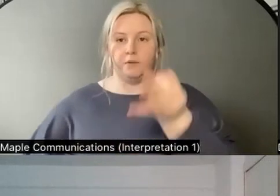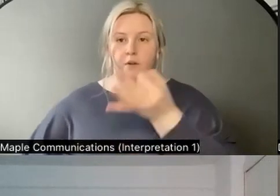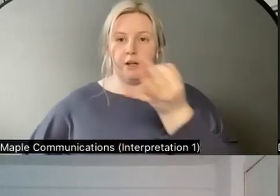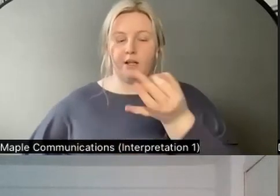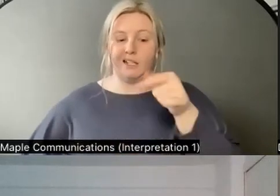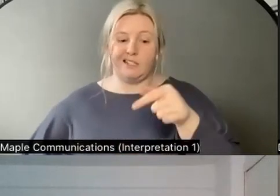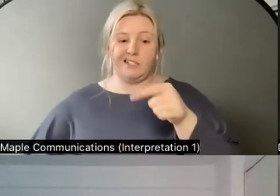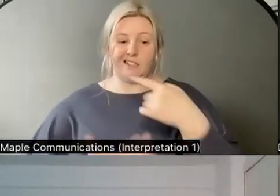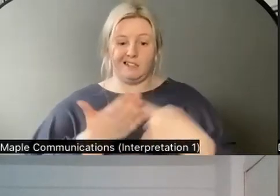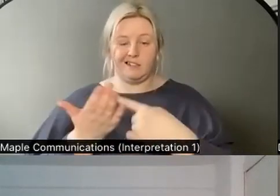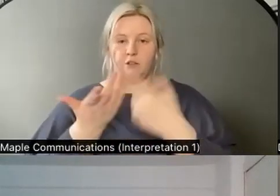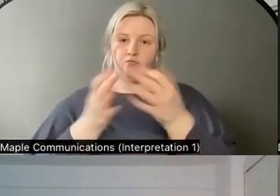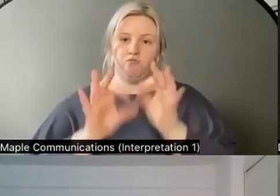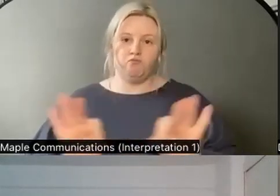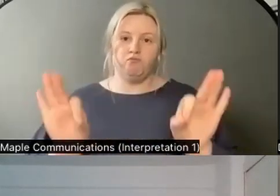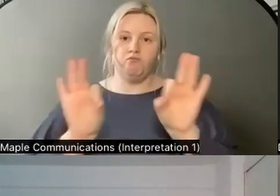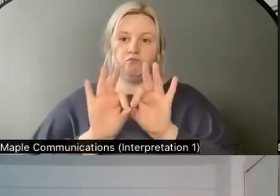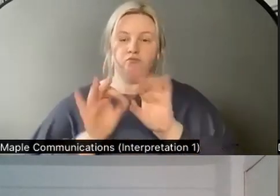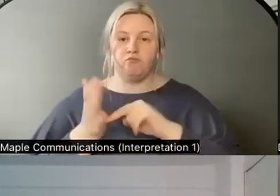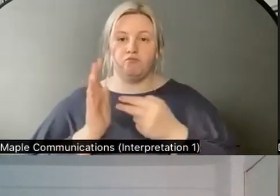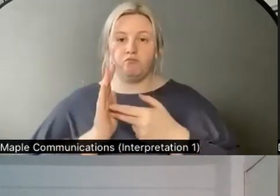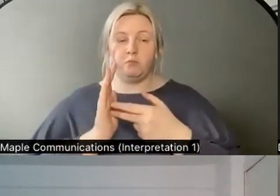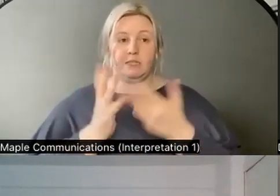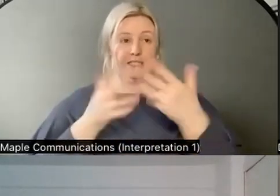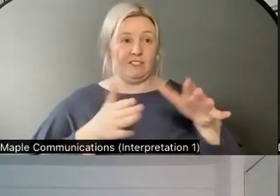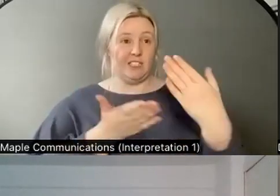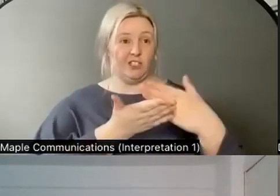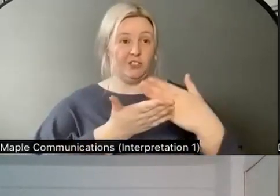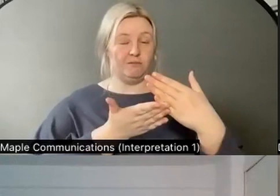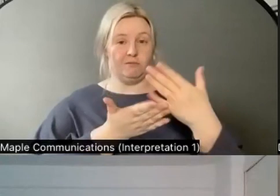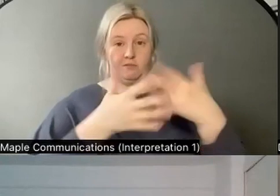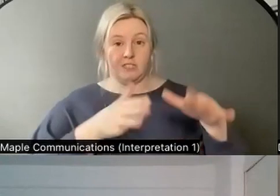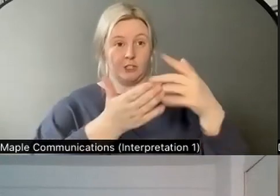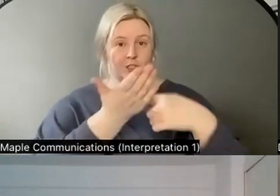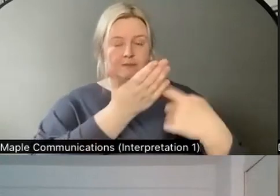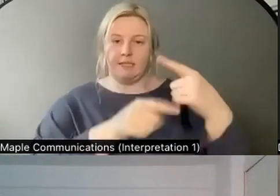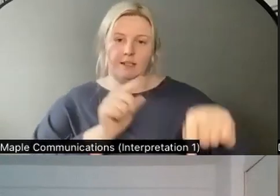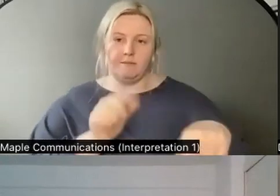important not to be heard. Thank you all.